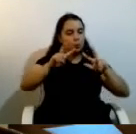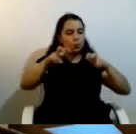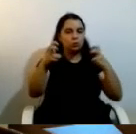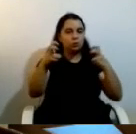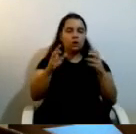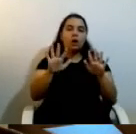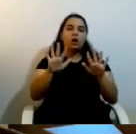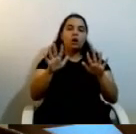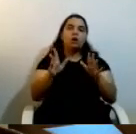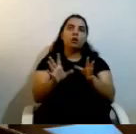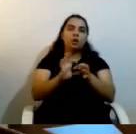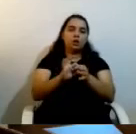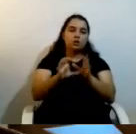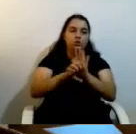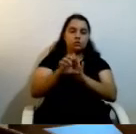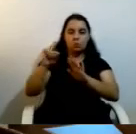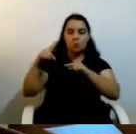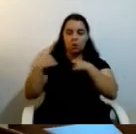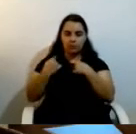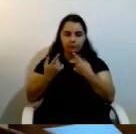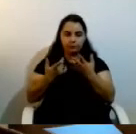The fifth condition is that